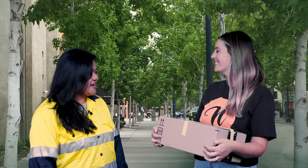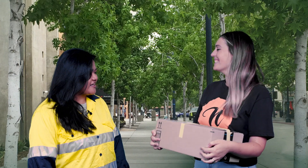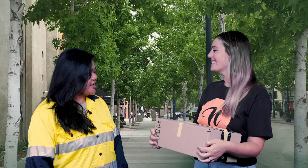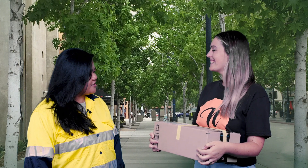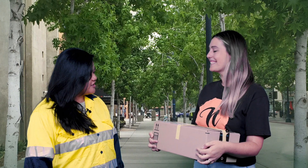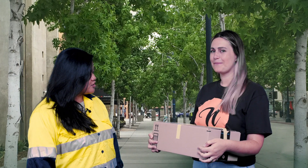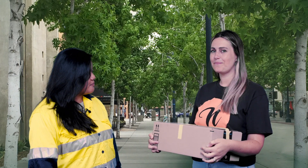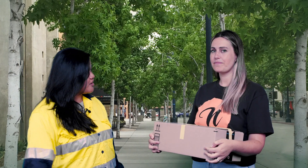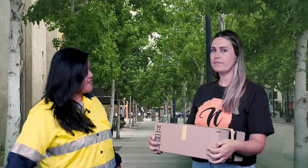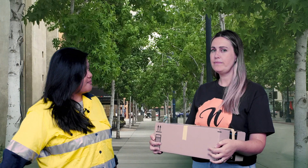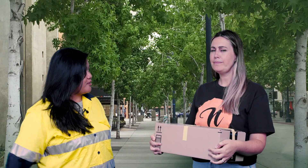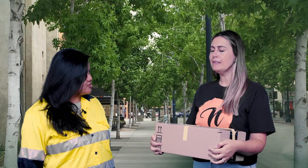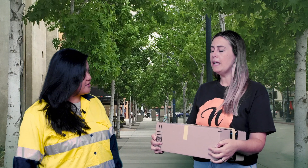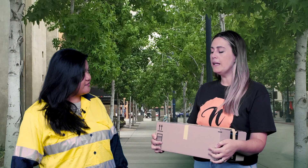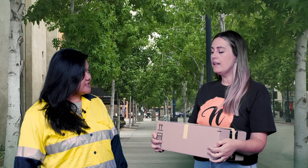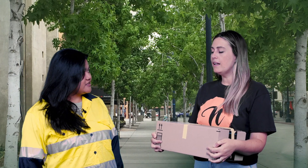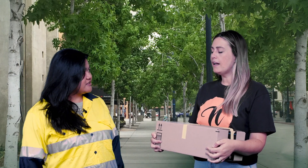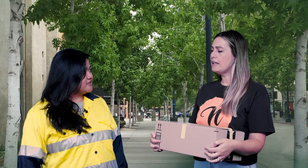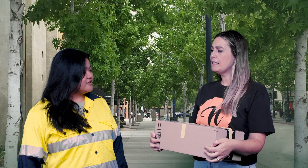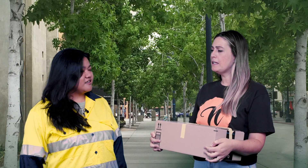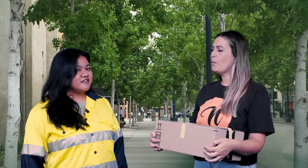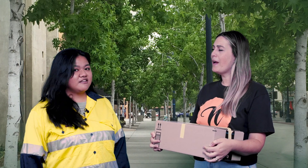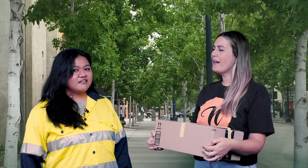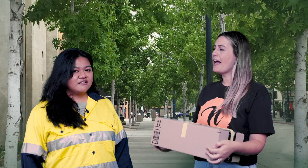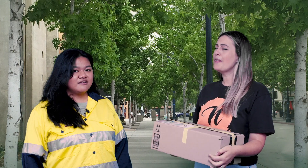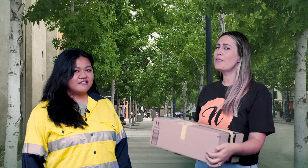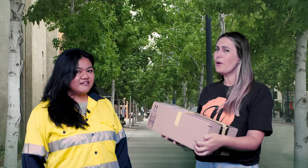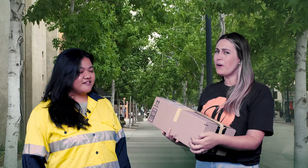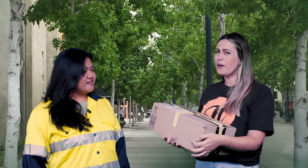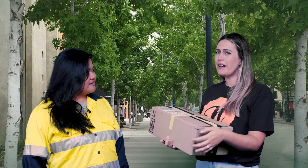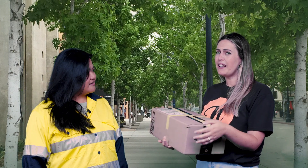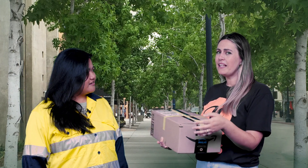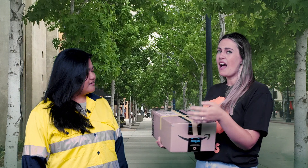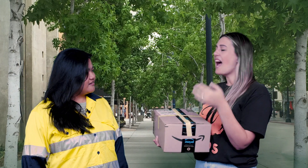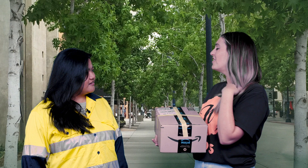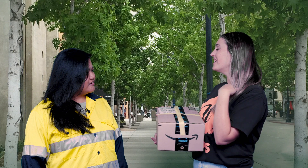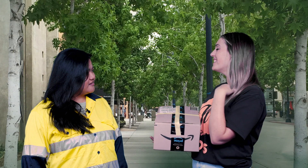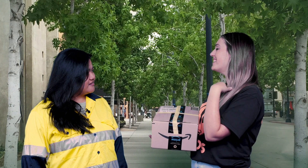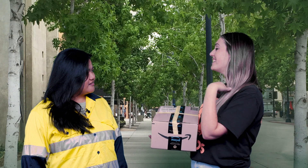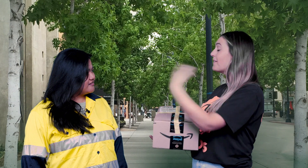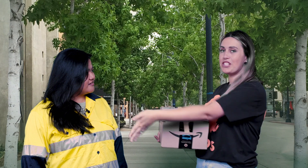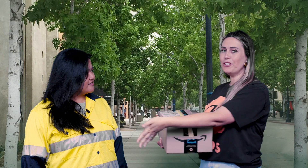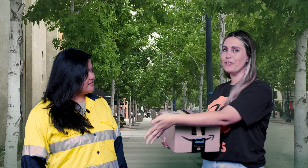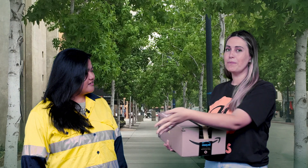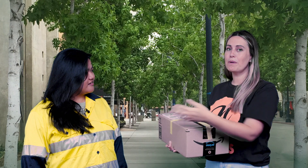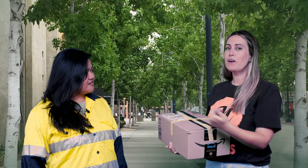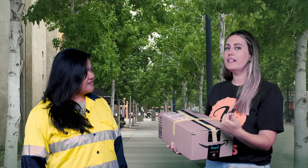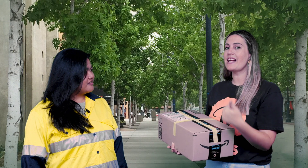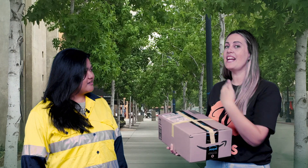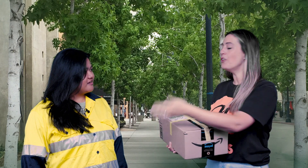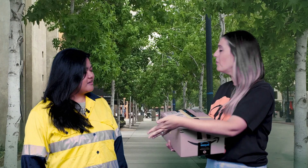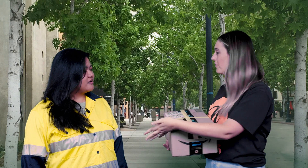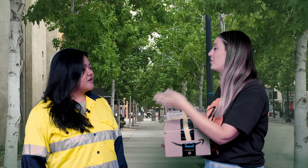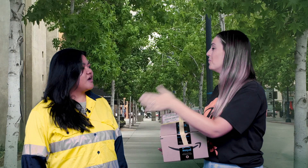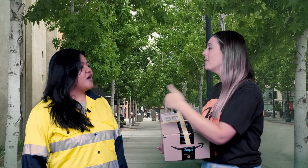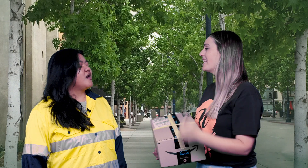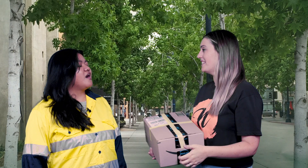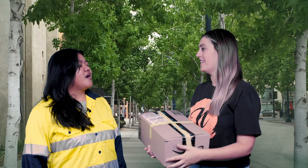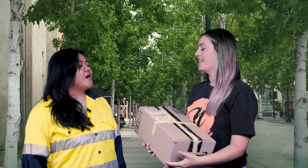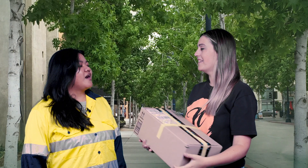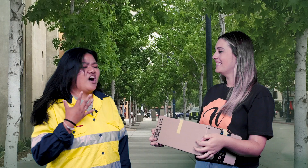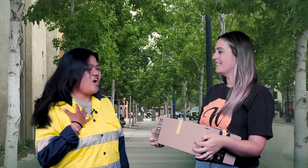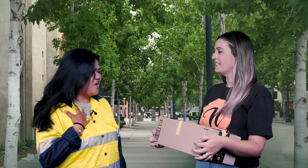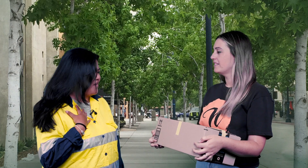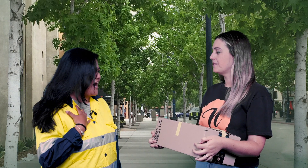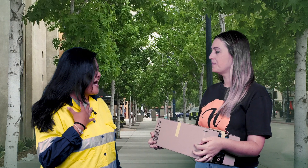so kind. Are you going to drop it off at the post office? Well, I thought I could just give it to you because I know you will get it